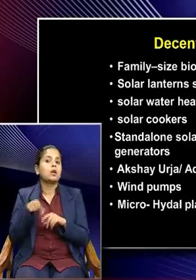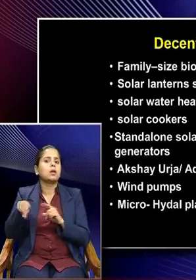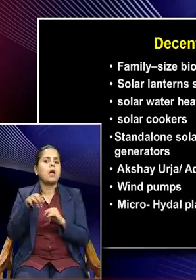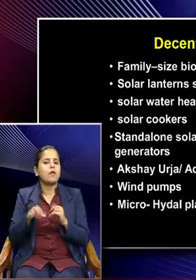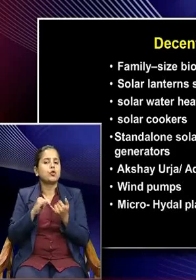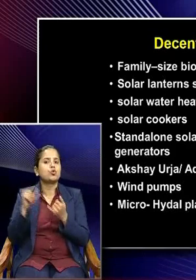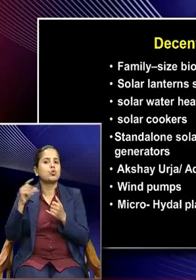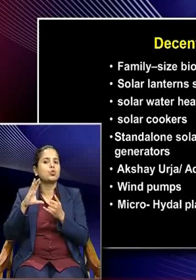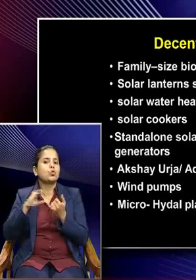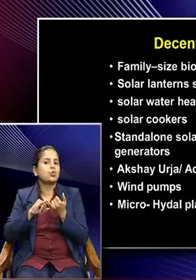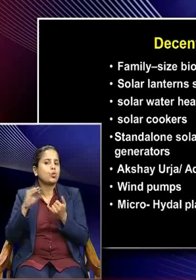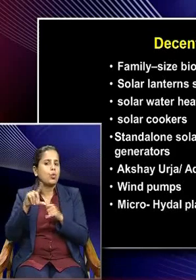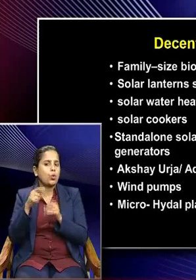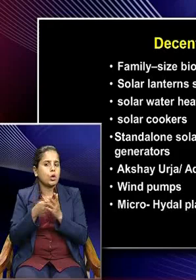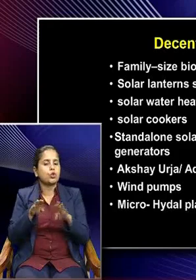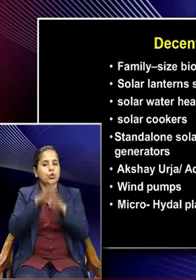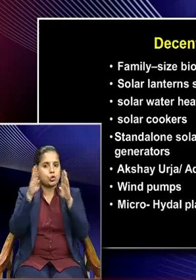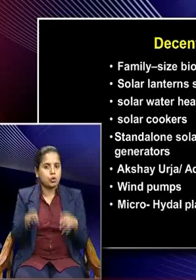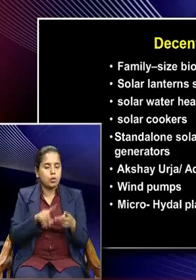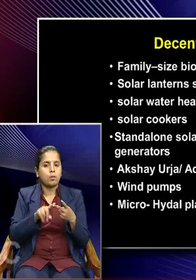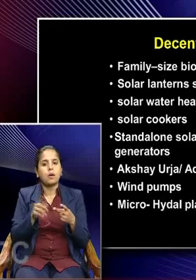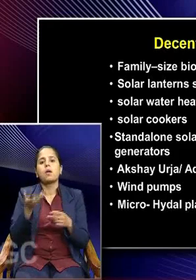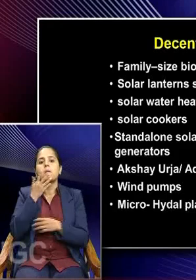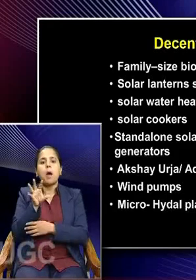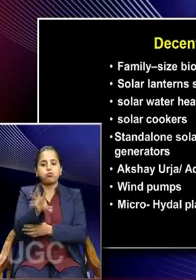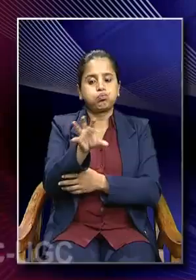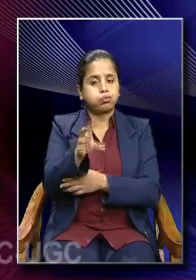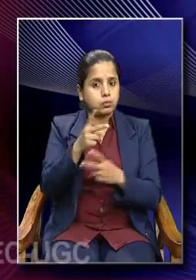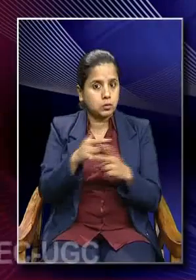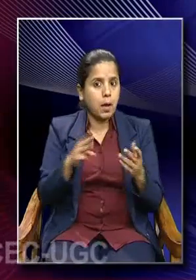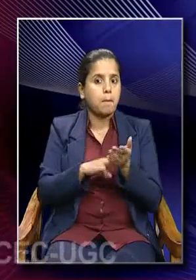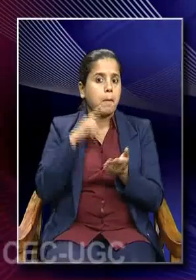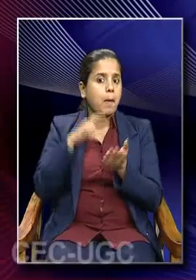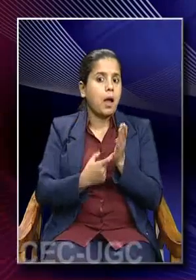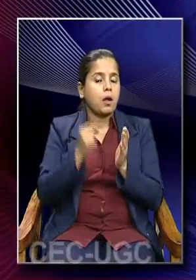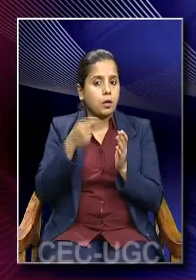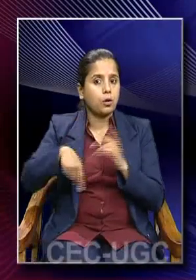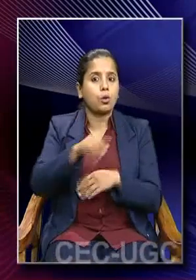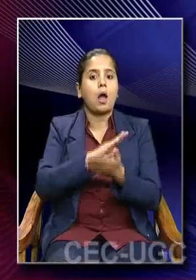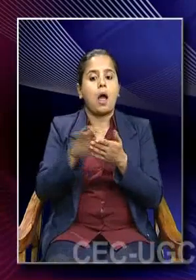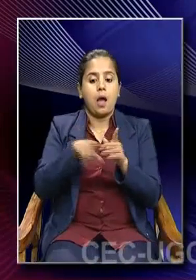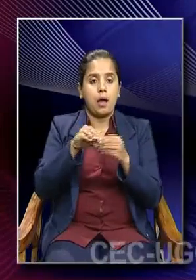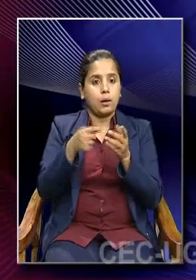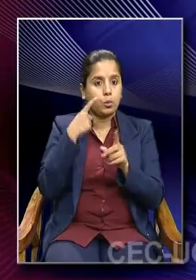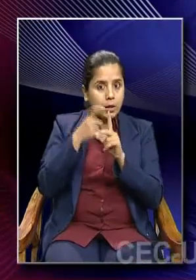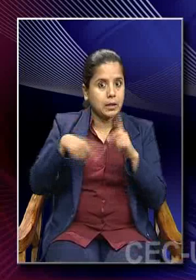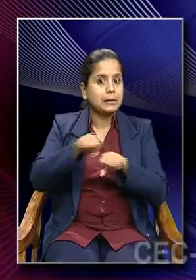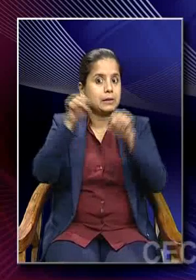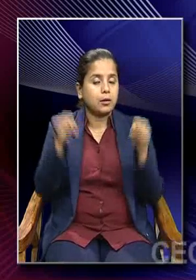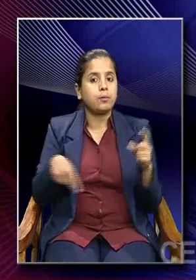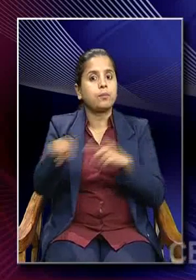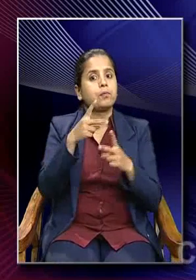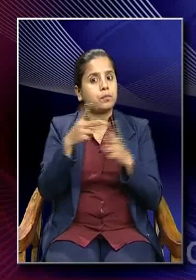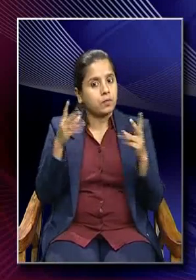shops, then wind pumps, micro hybrid plants. These are various decentralized system and